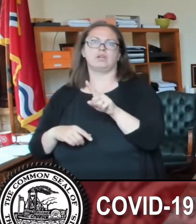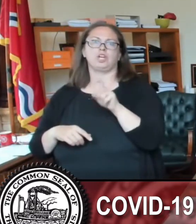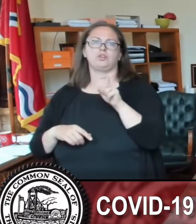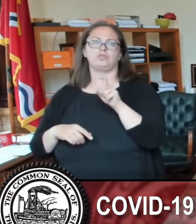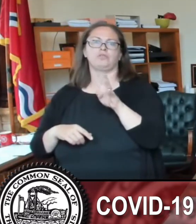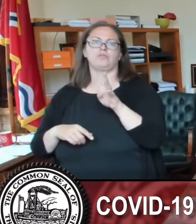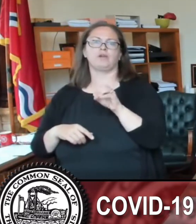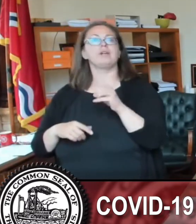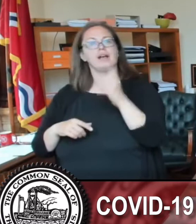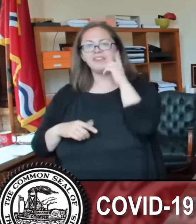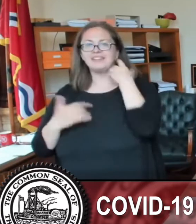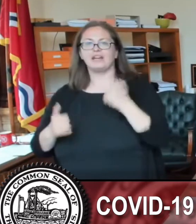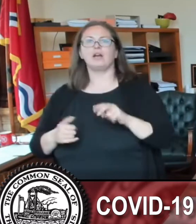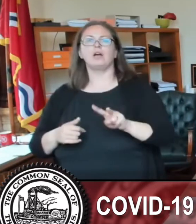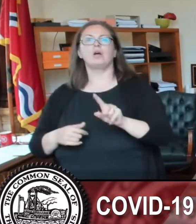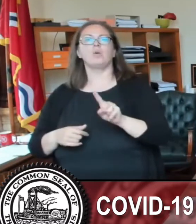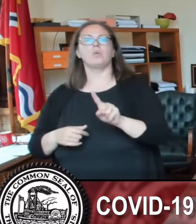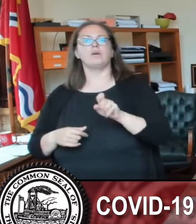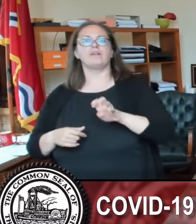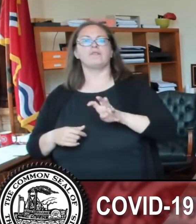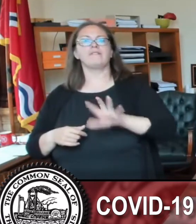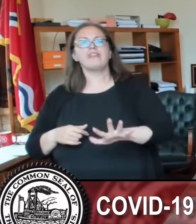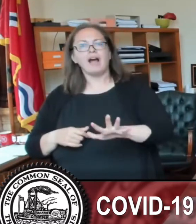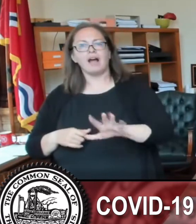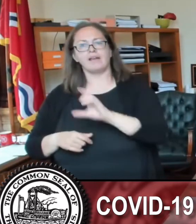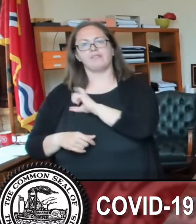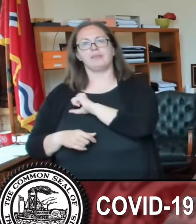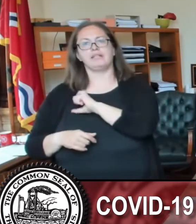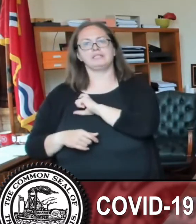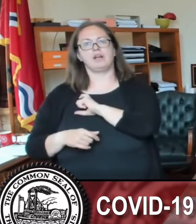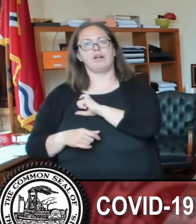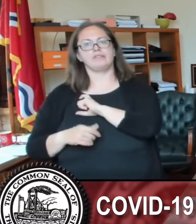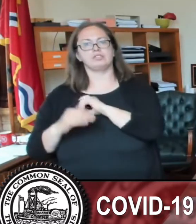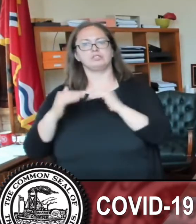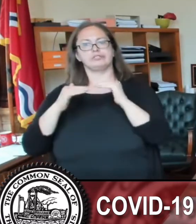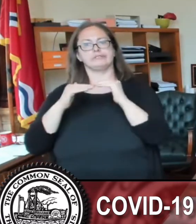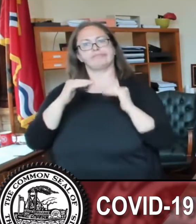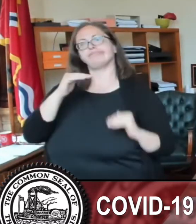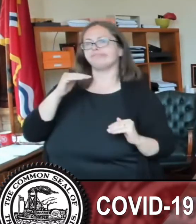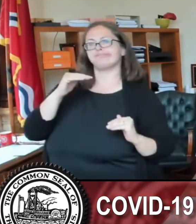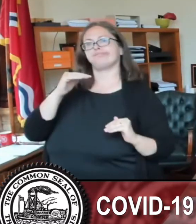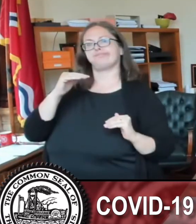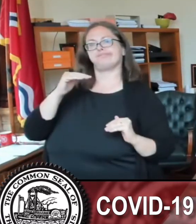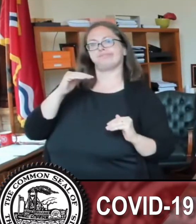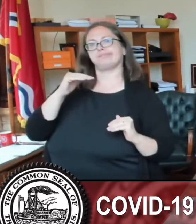145, I think it is right now, police officers short of our authorized strength. There are many